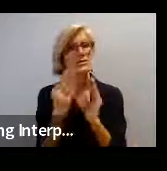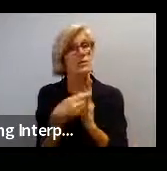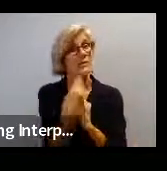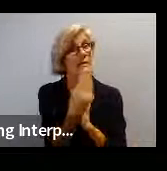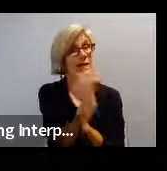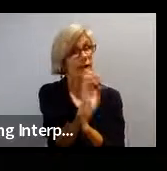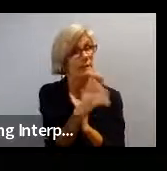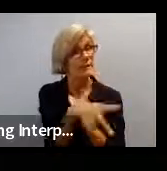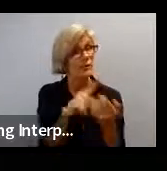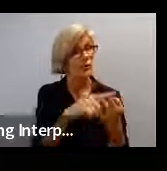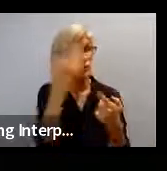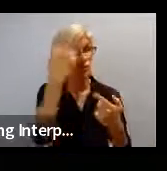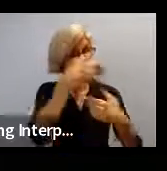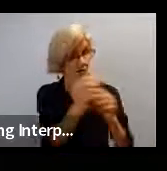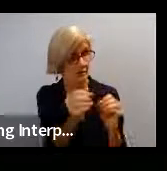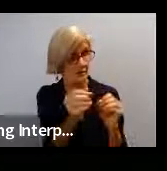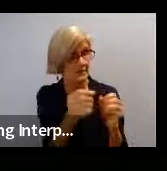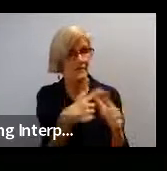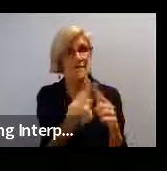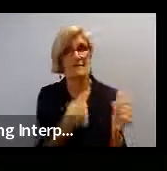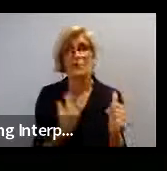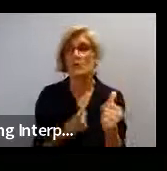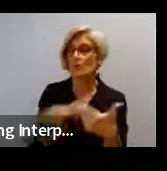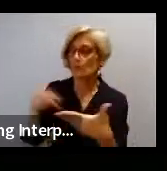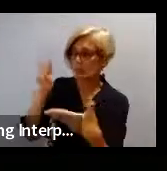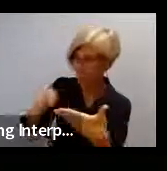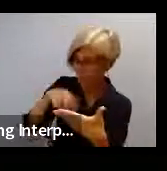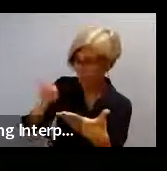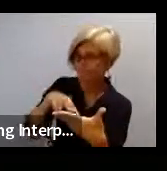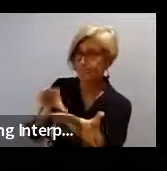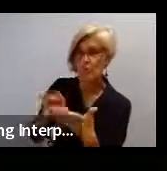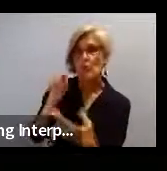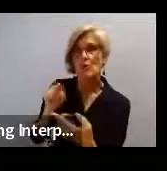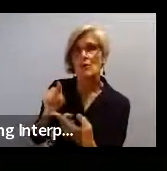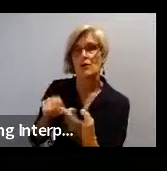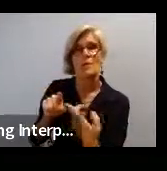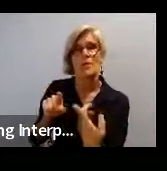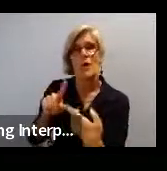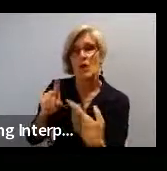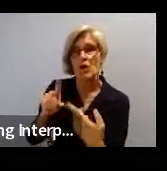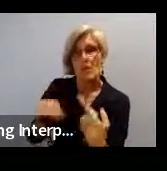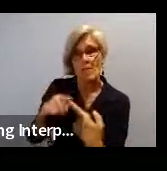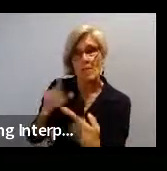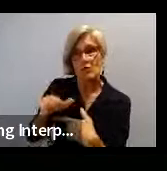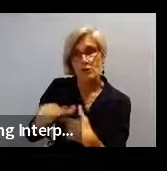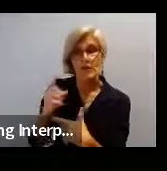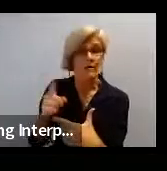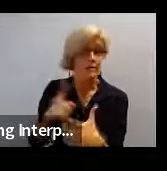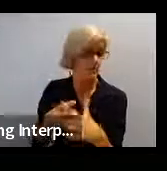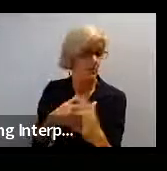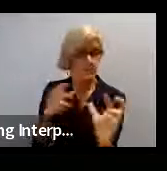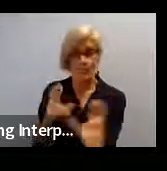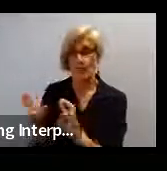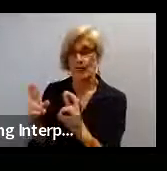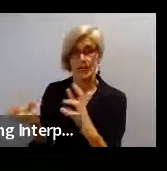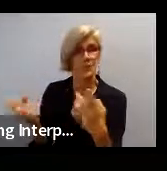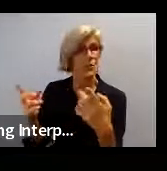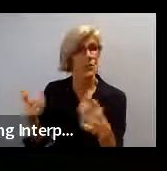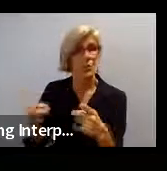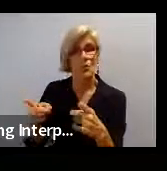as possible so we can understand more about your child. So we have the supports for him when he or she gets